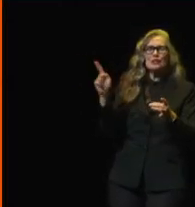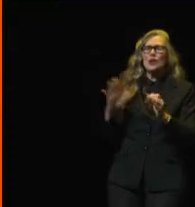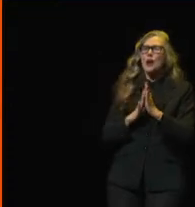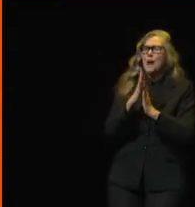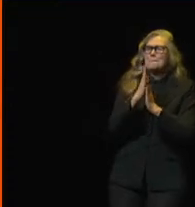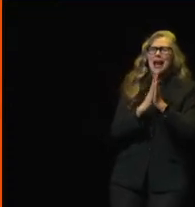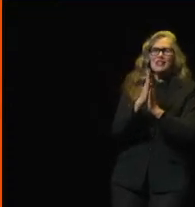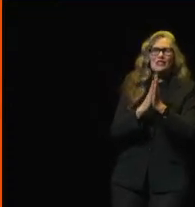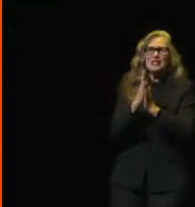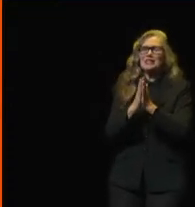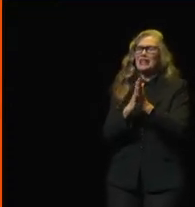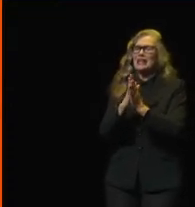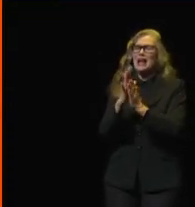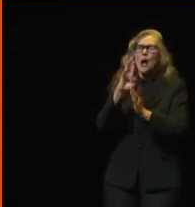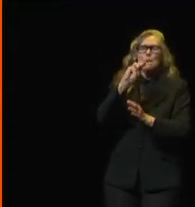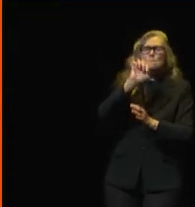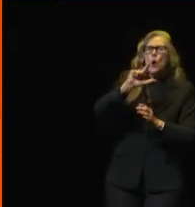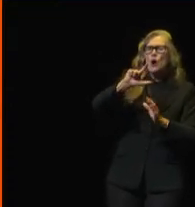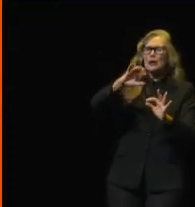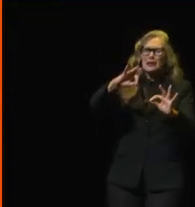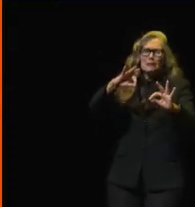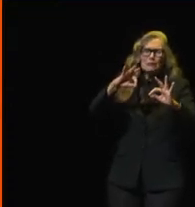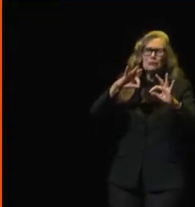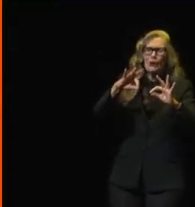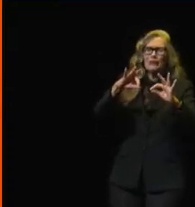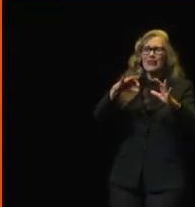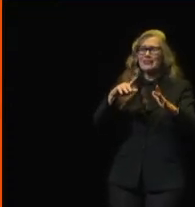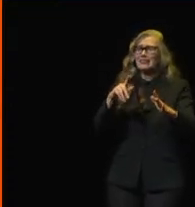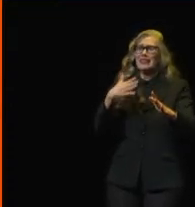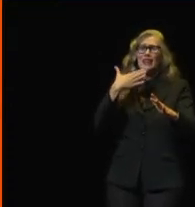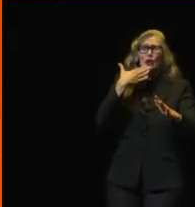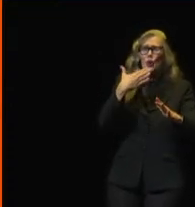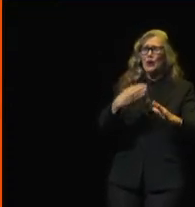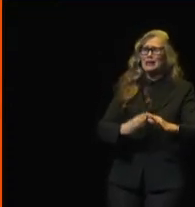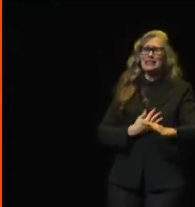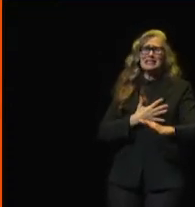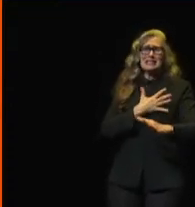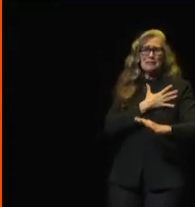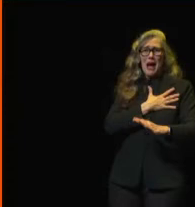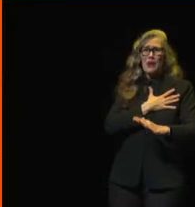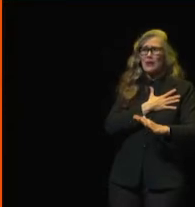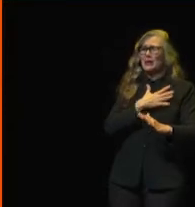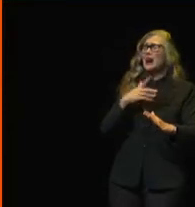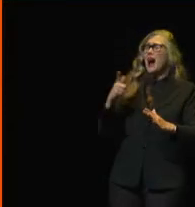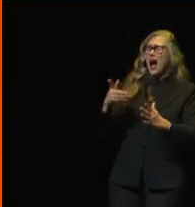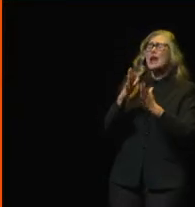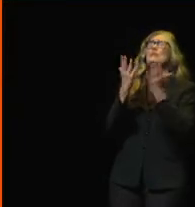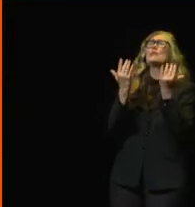all ask, what would Ady say about this? What would Ady say?